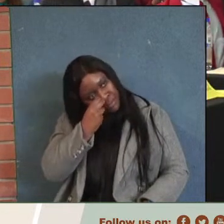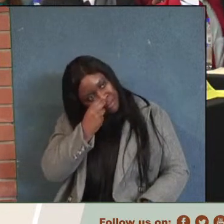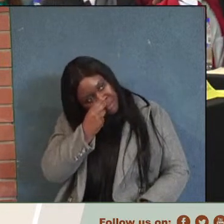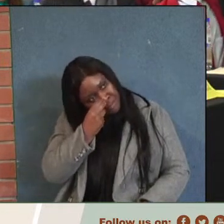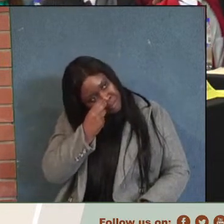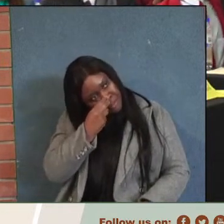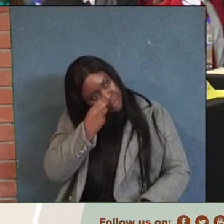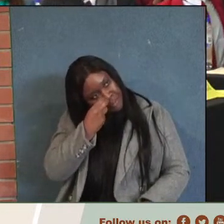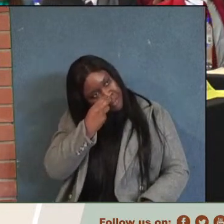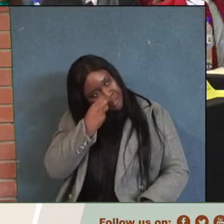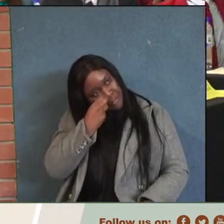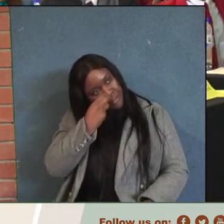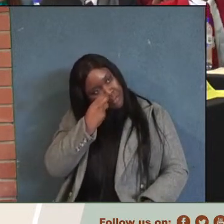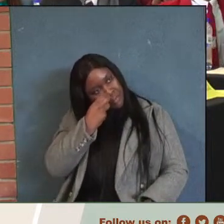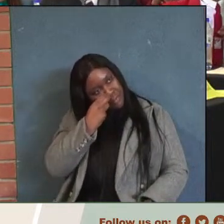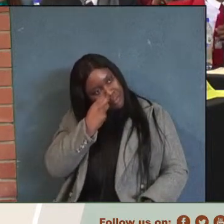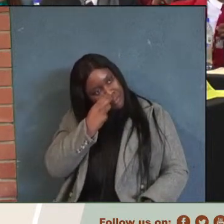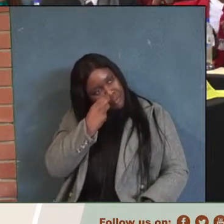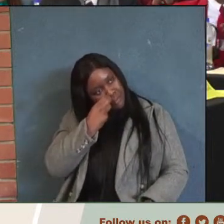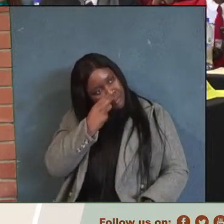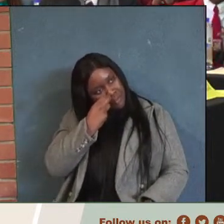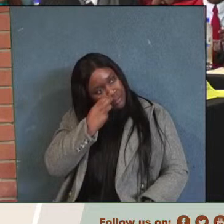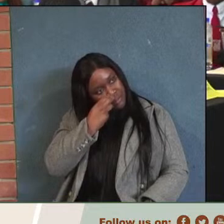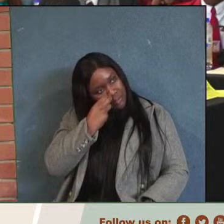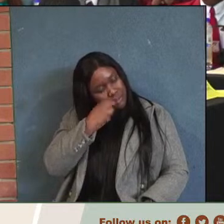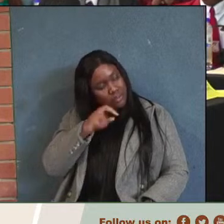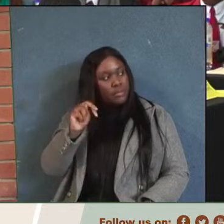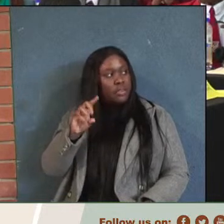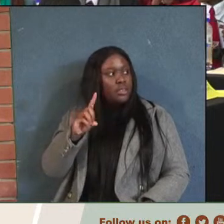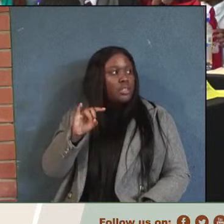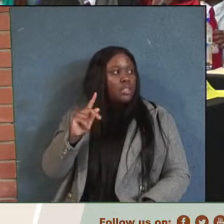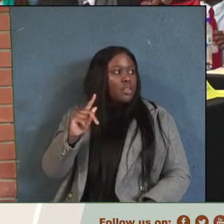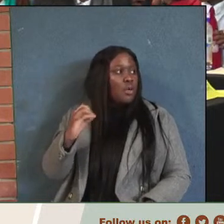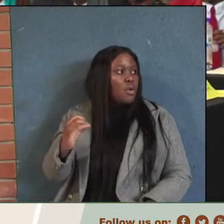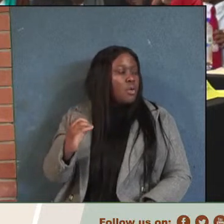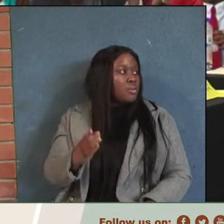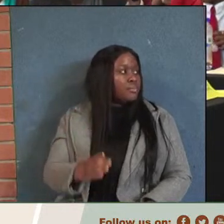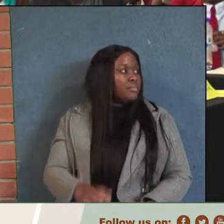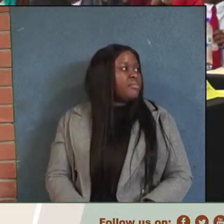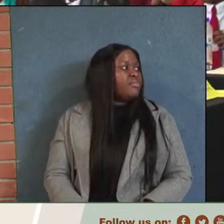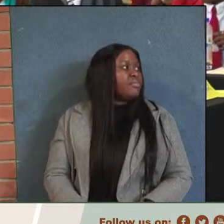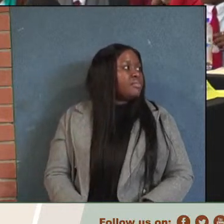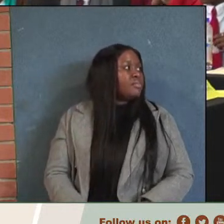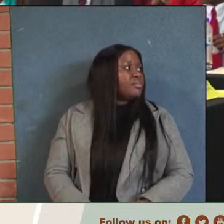Okay, I will recognize Honorable Ndiko. Stressed.